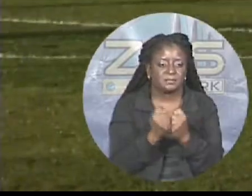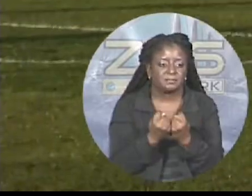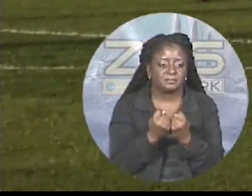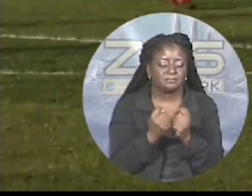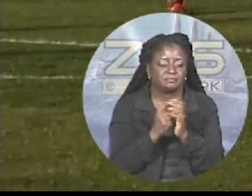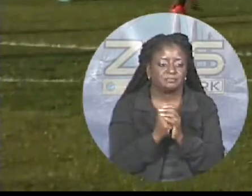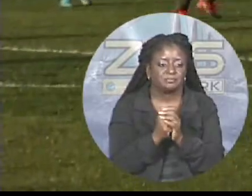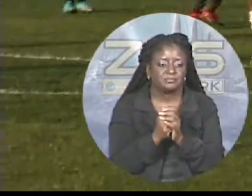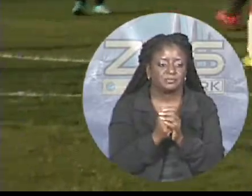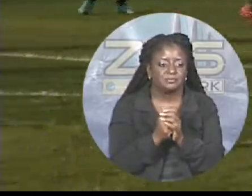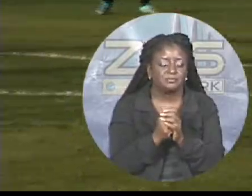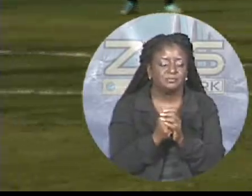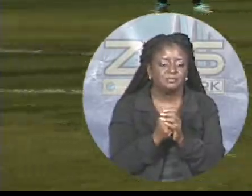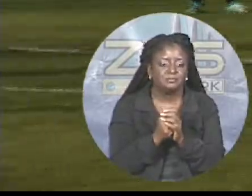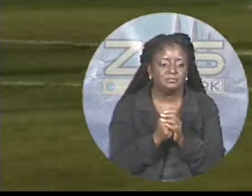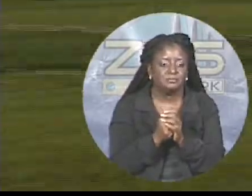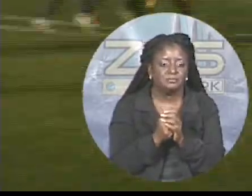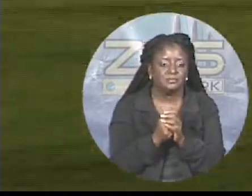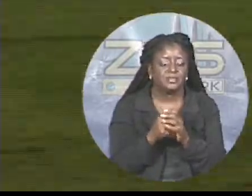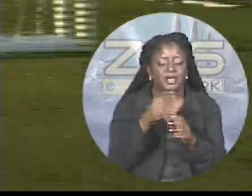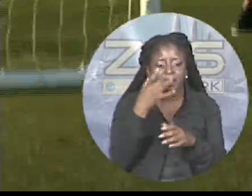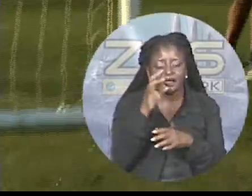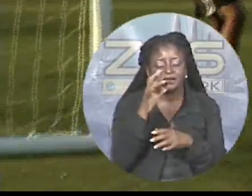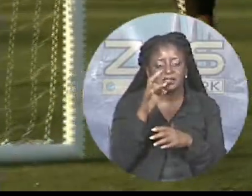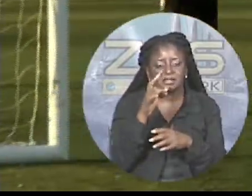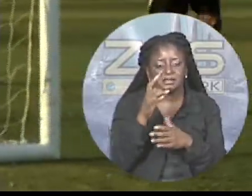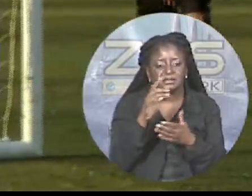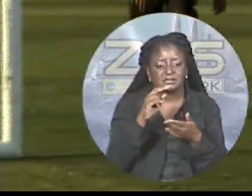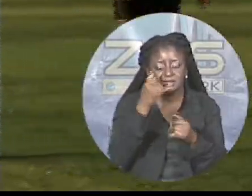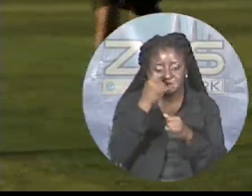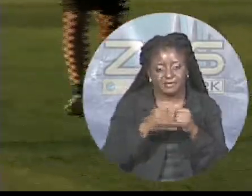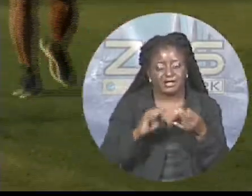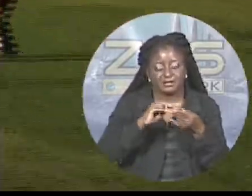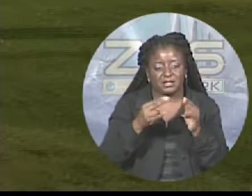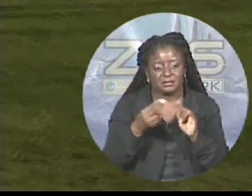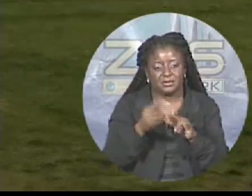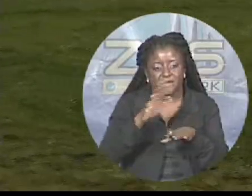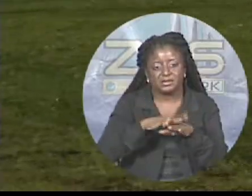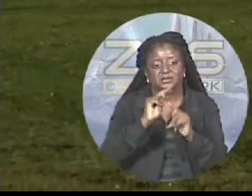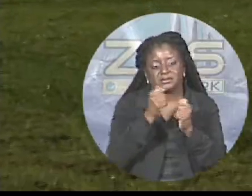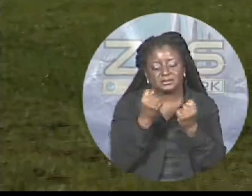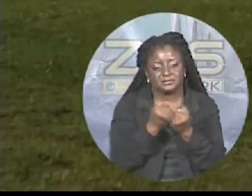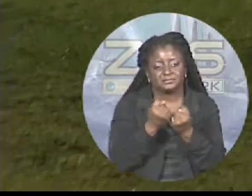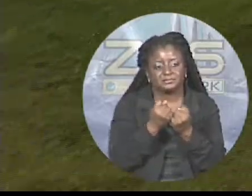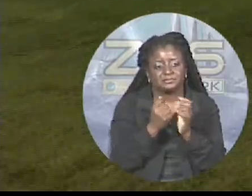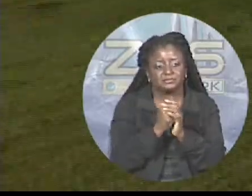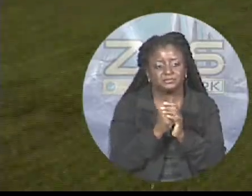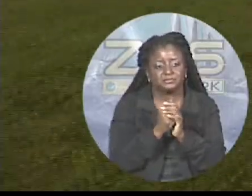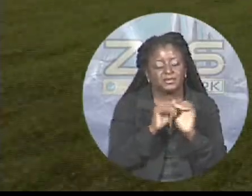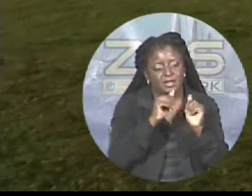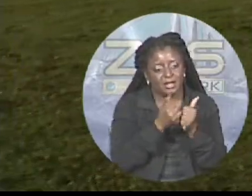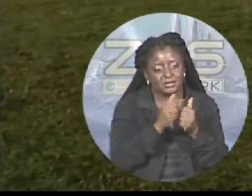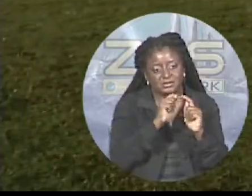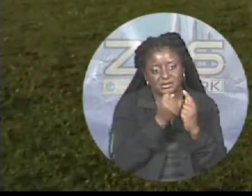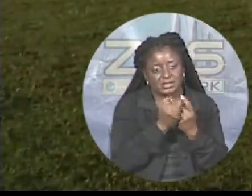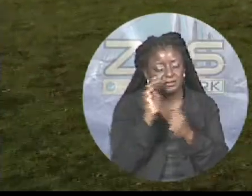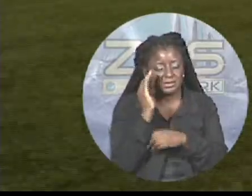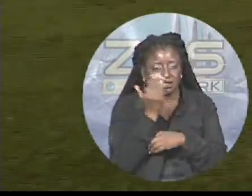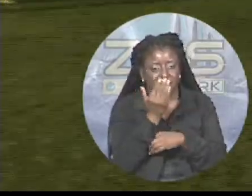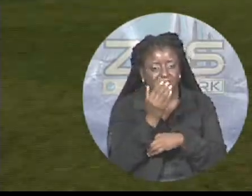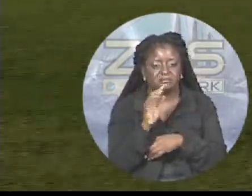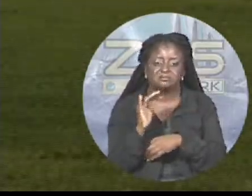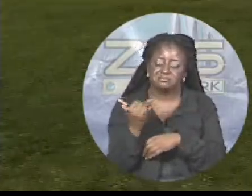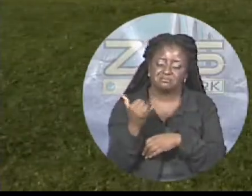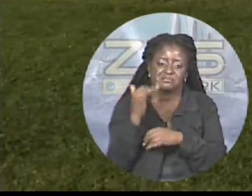it down to 15 or 12? No, the 18 is the final, the final number. Mm-hmm. And how is the team looking? They're looking